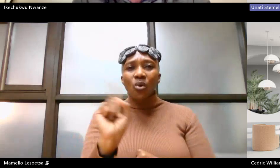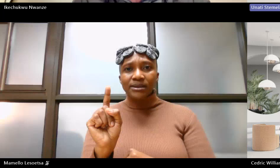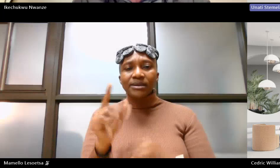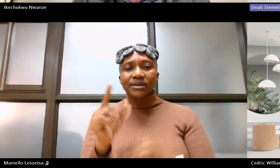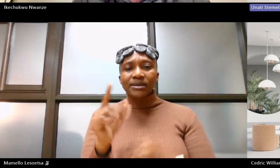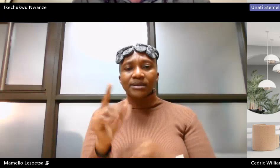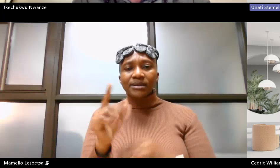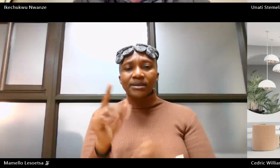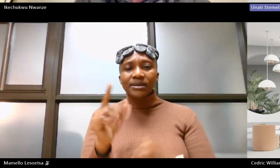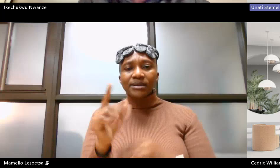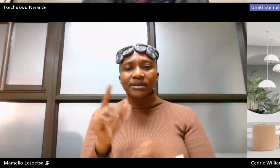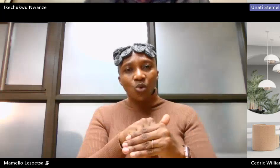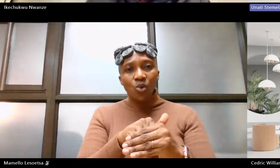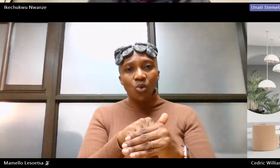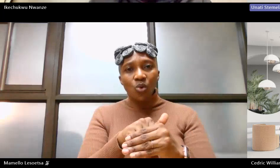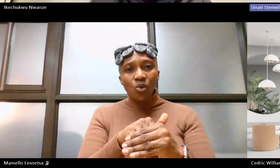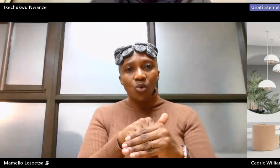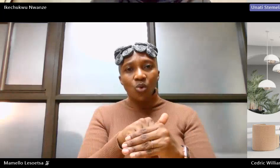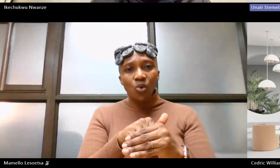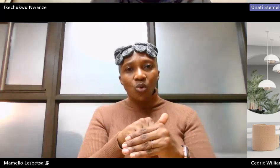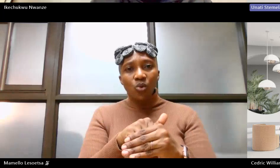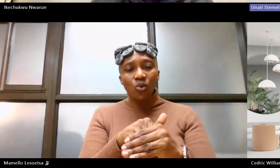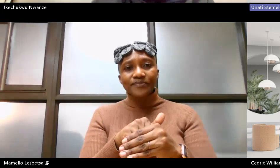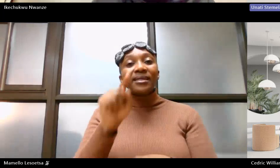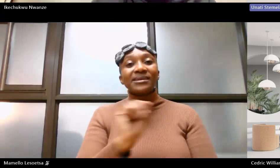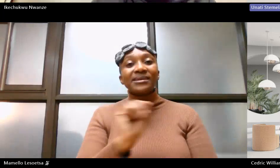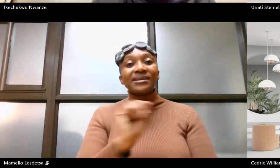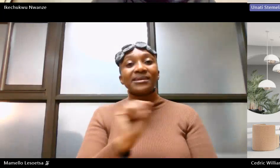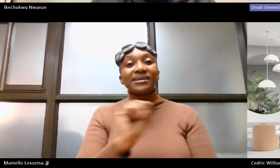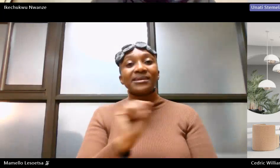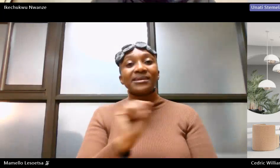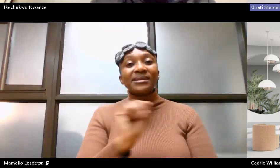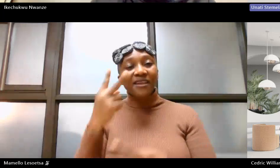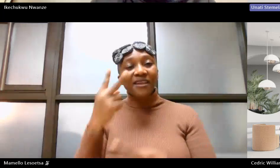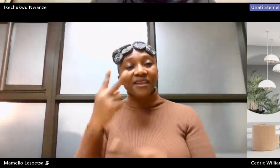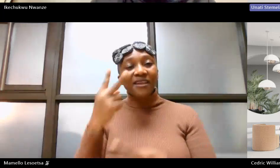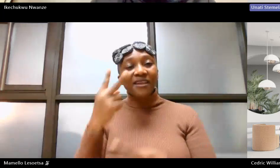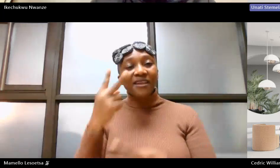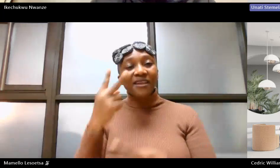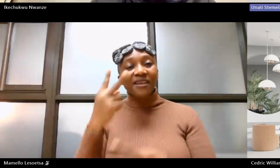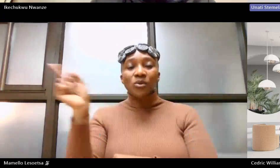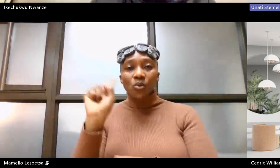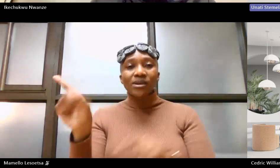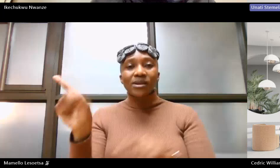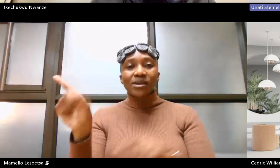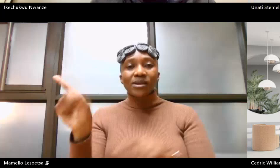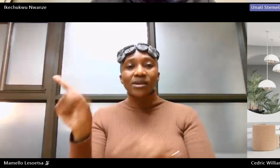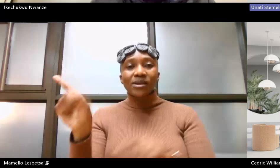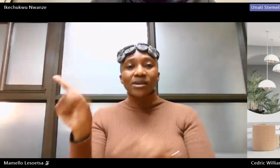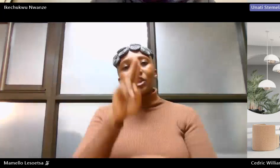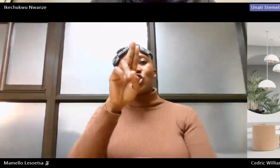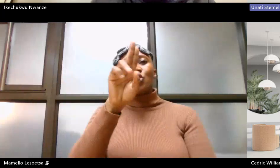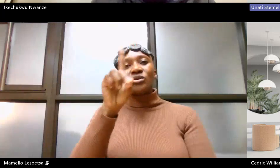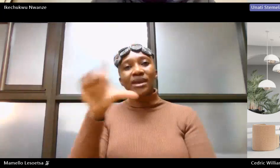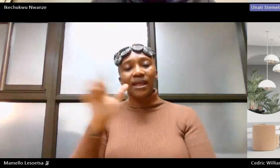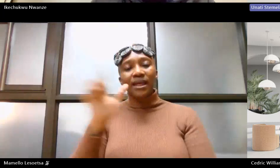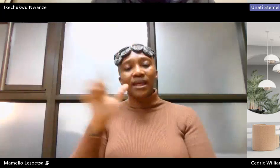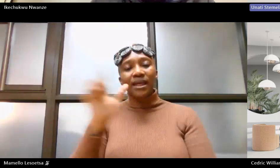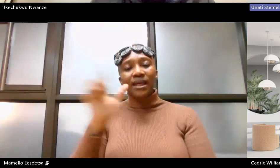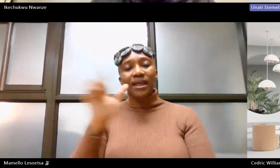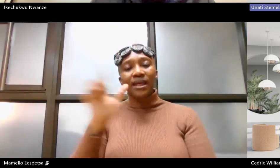including these African views as part of our UDL, as part of